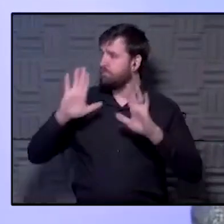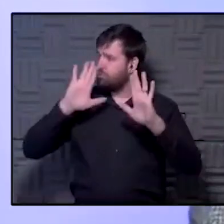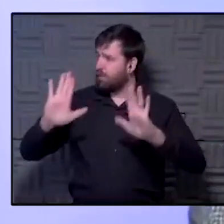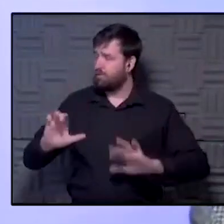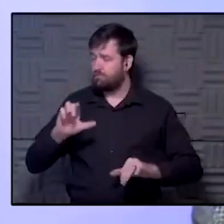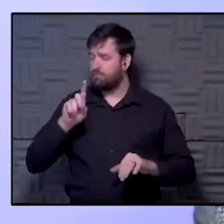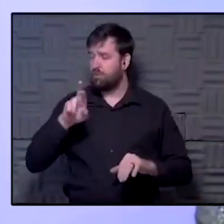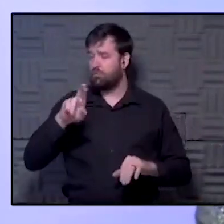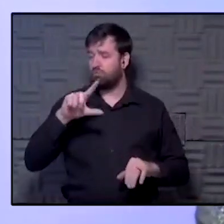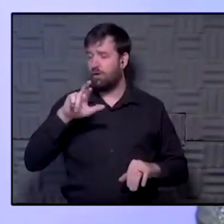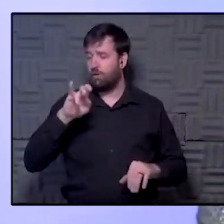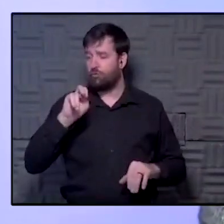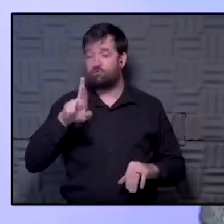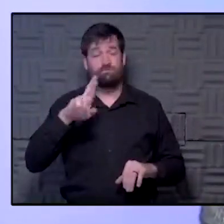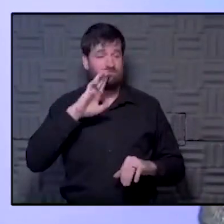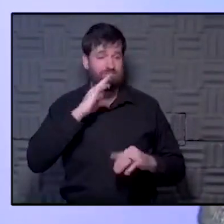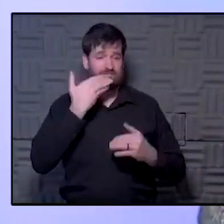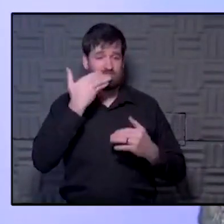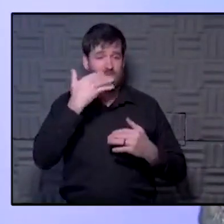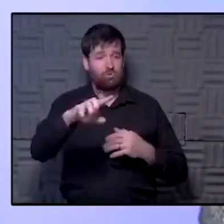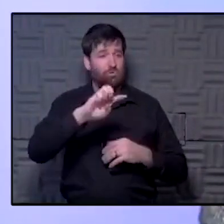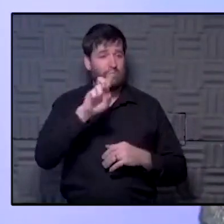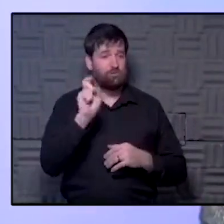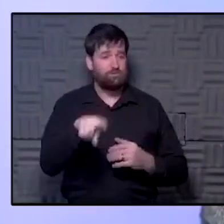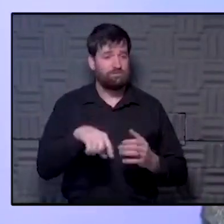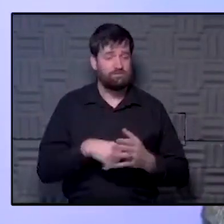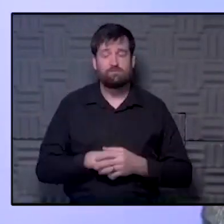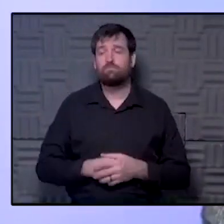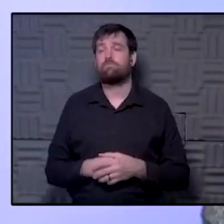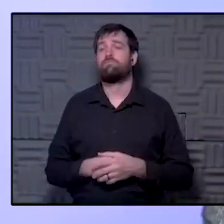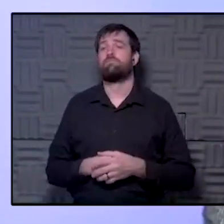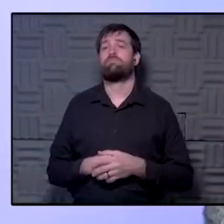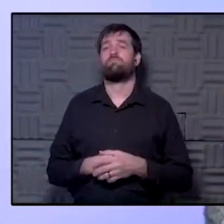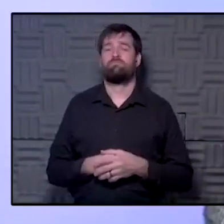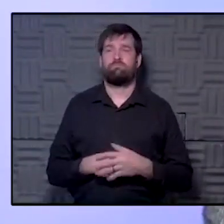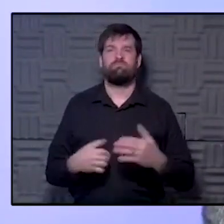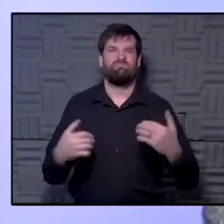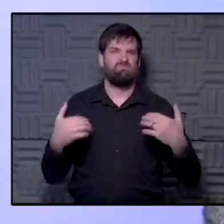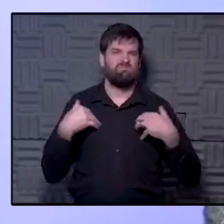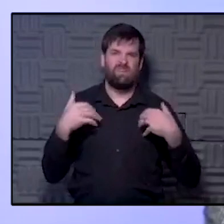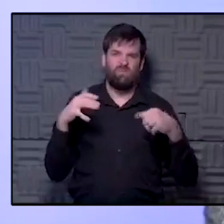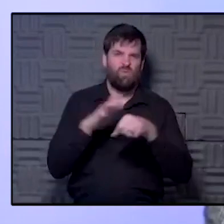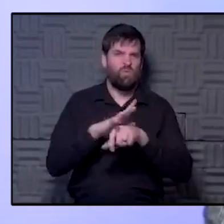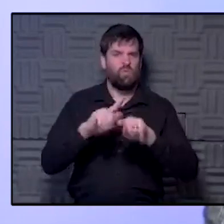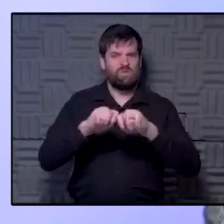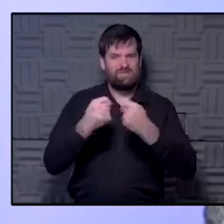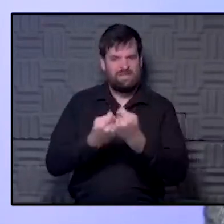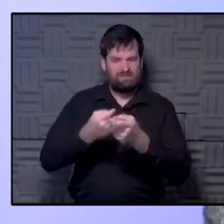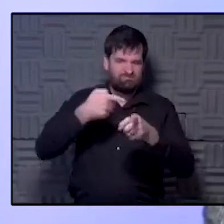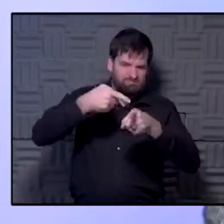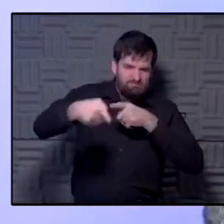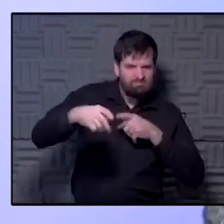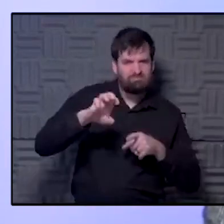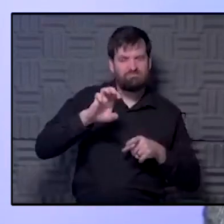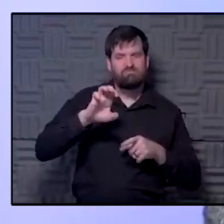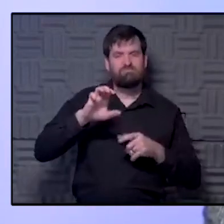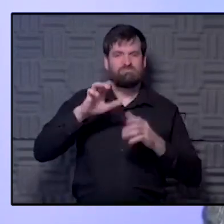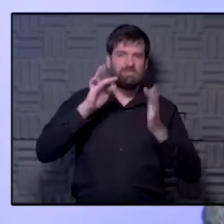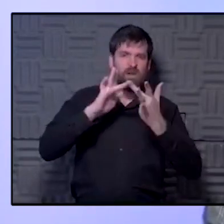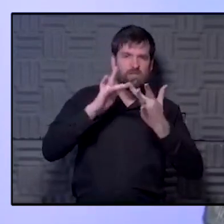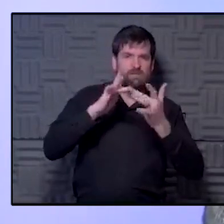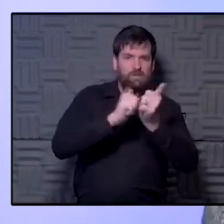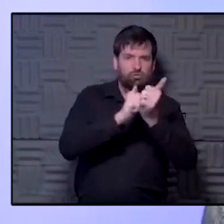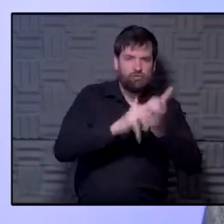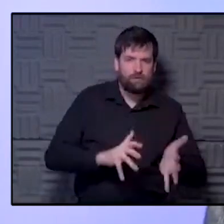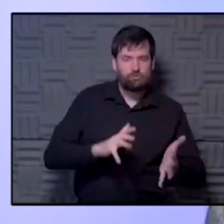Yeah. That's a great question, Mary. We have a whole team of epidemiologists and contact tracers. You've probably heard a